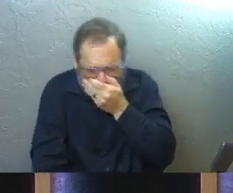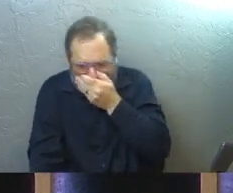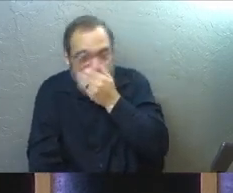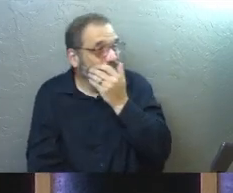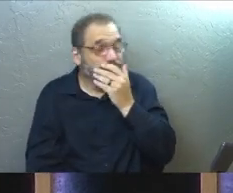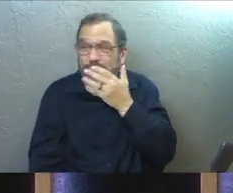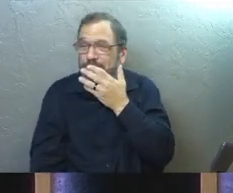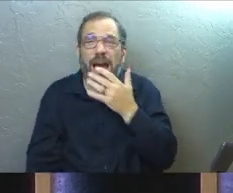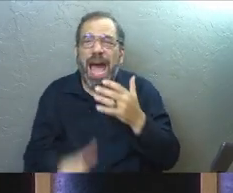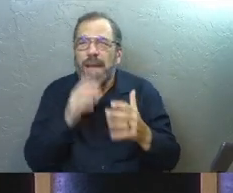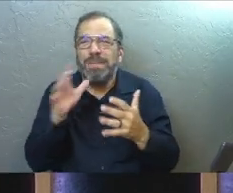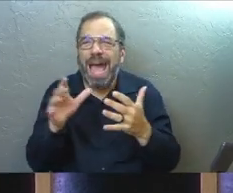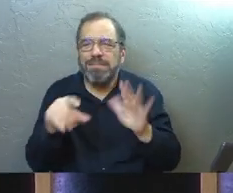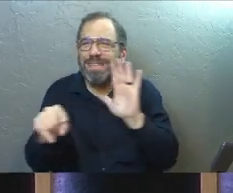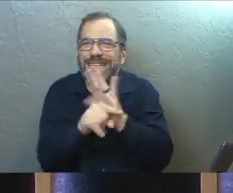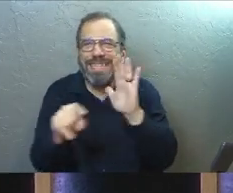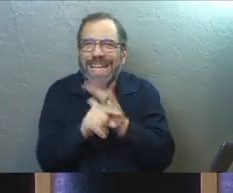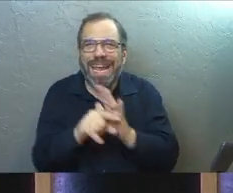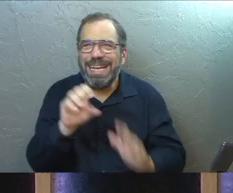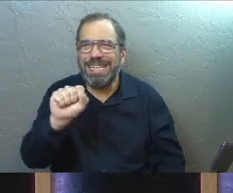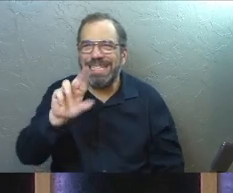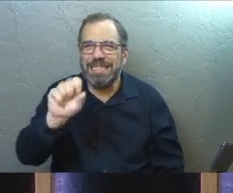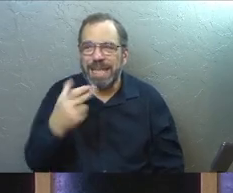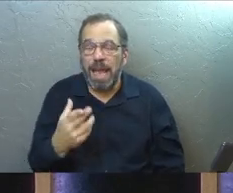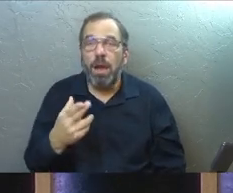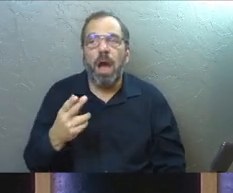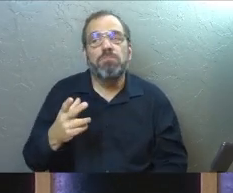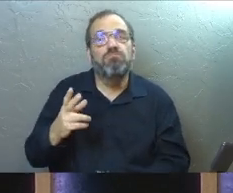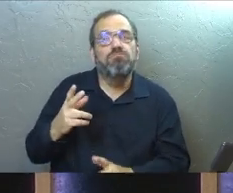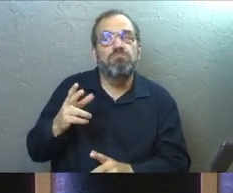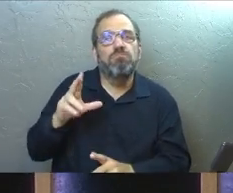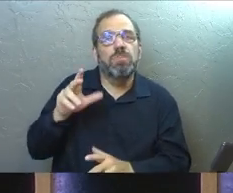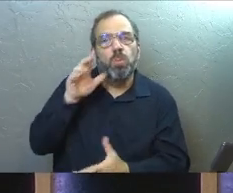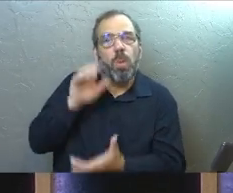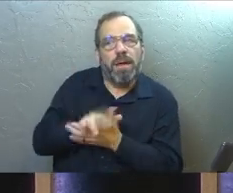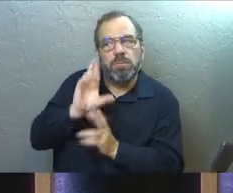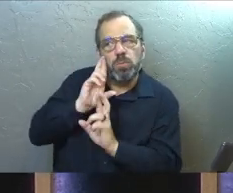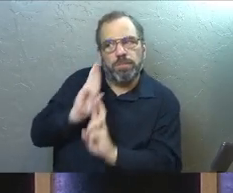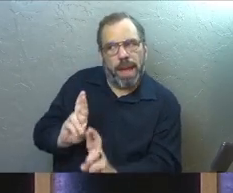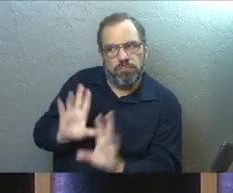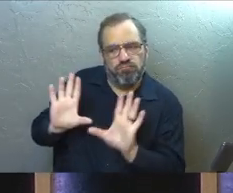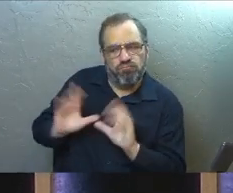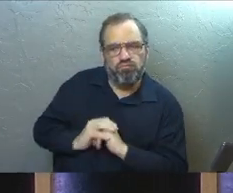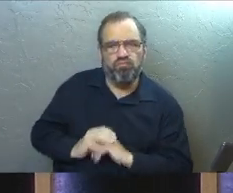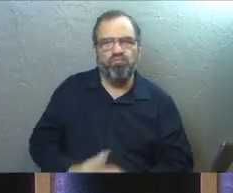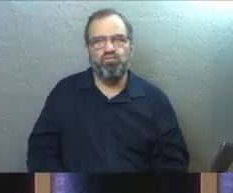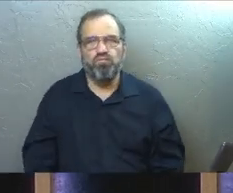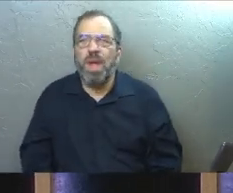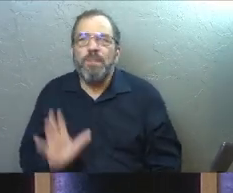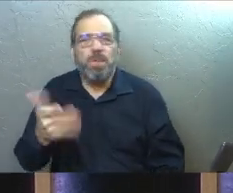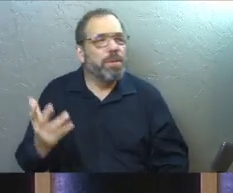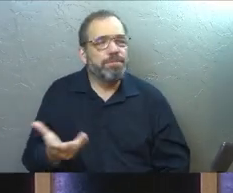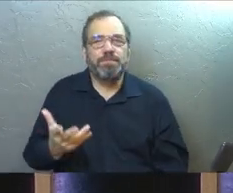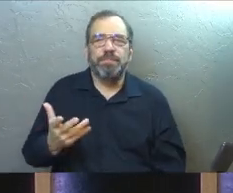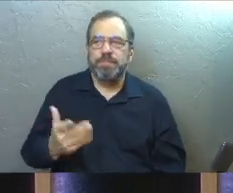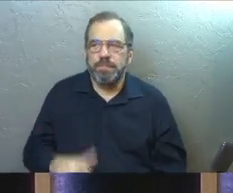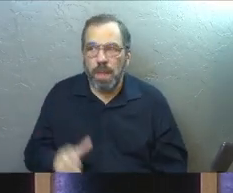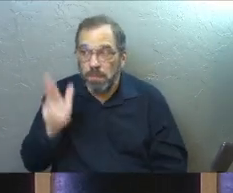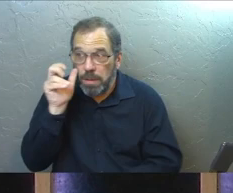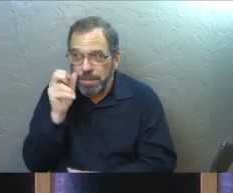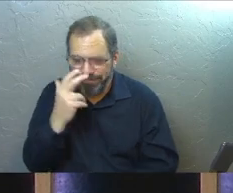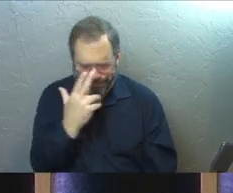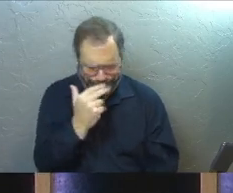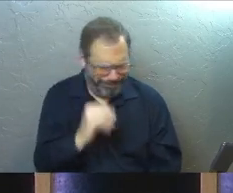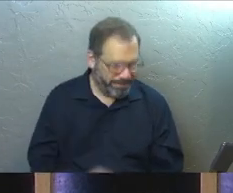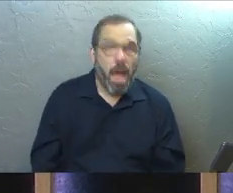I don't want to like bash Sarah too much here. She is being very respectful. She's being very proper. Like, she thinks this is all